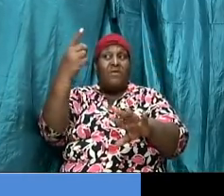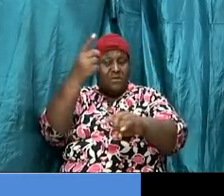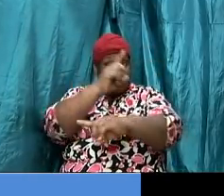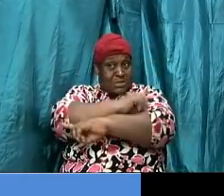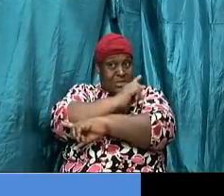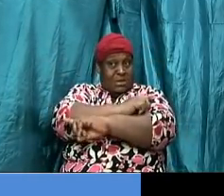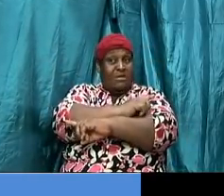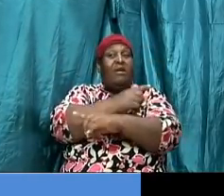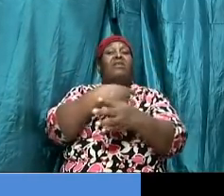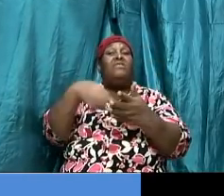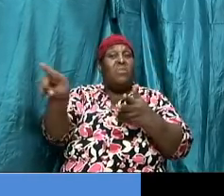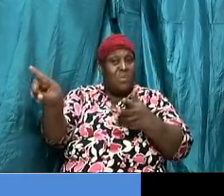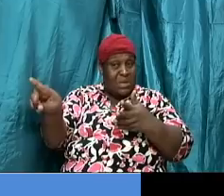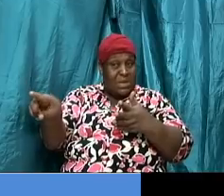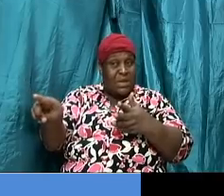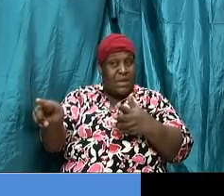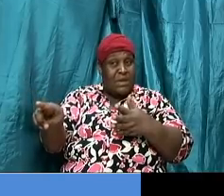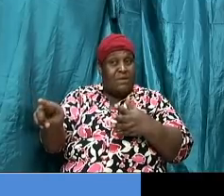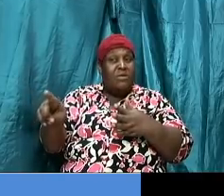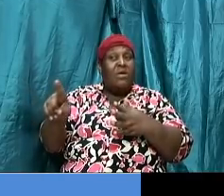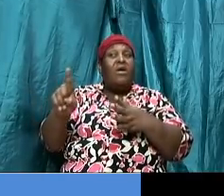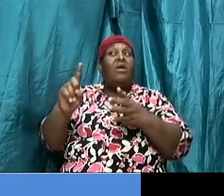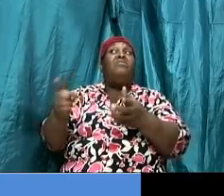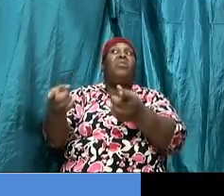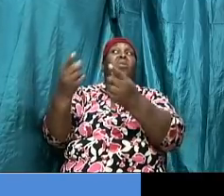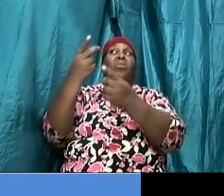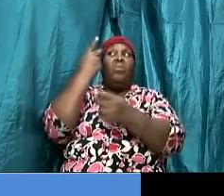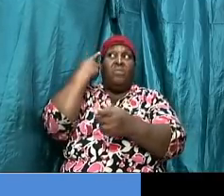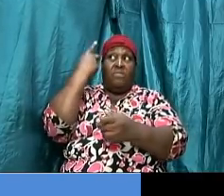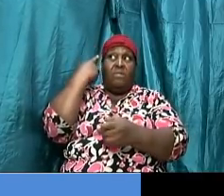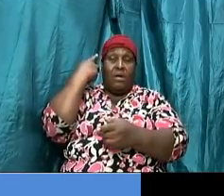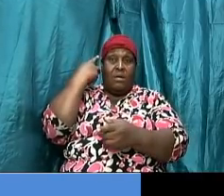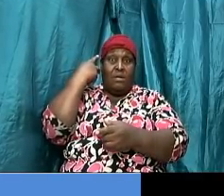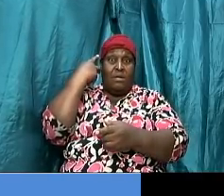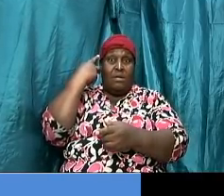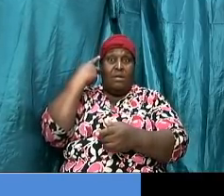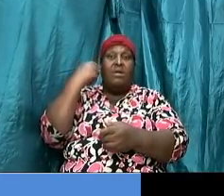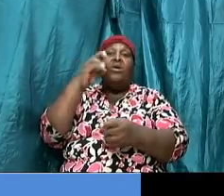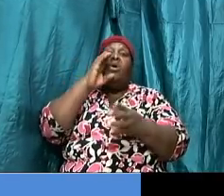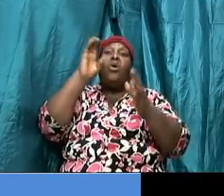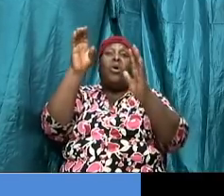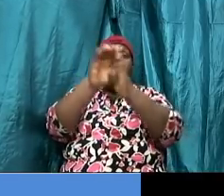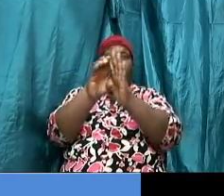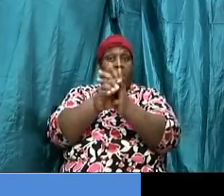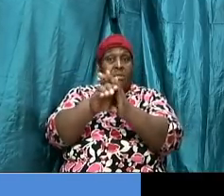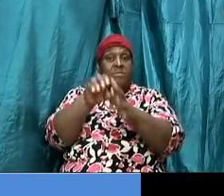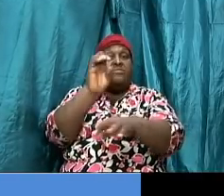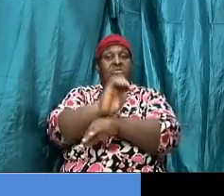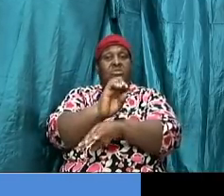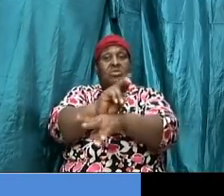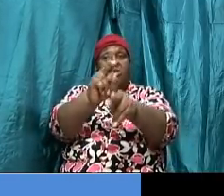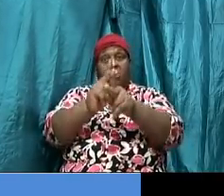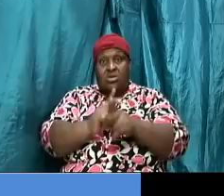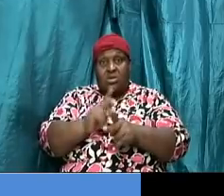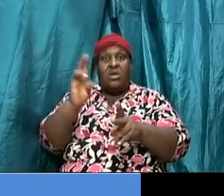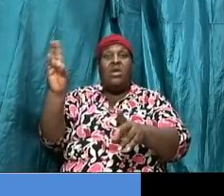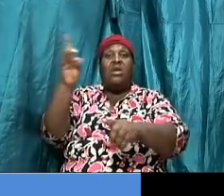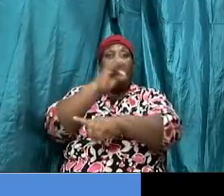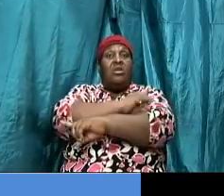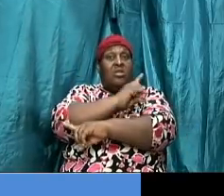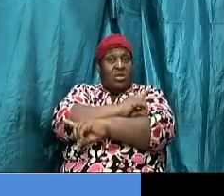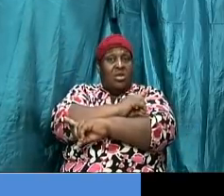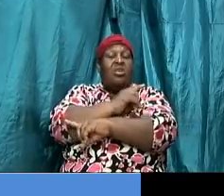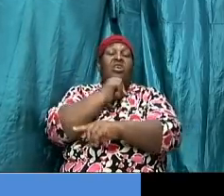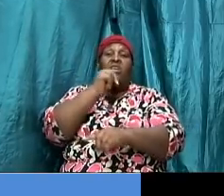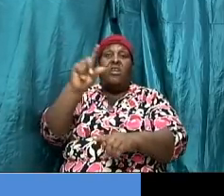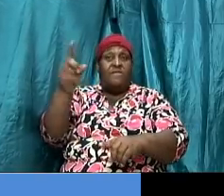actually say, and if we were supposed to, as a church, if it was a command to the church to keep the Sabbath, it would have been not on the first day of the